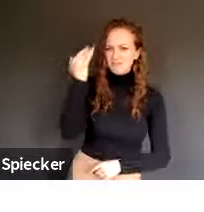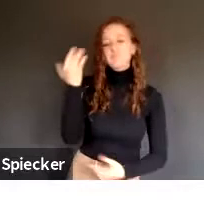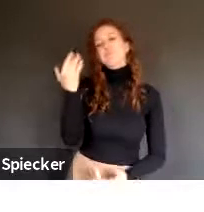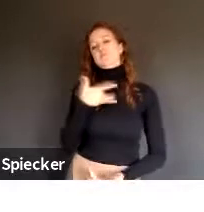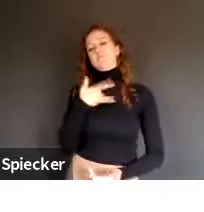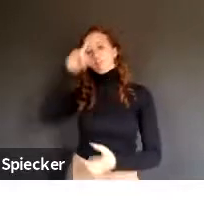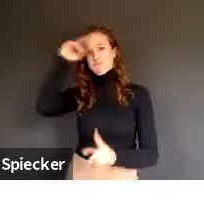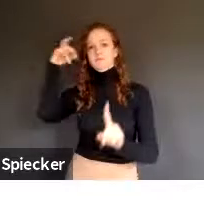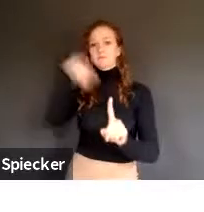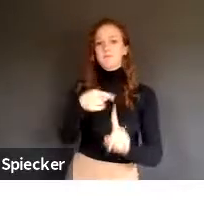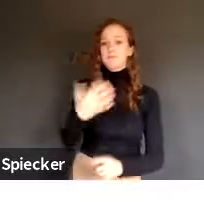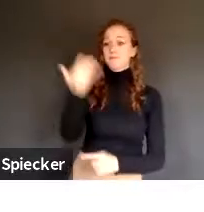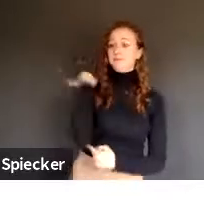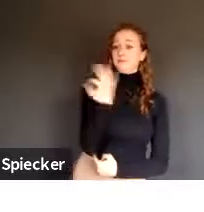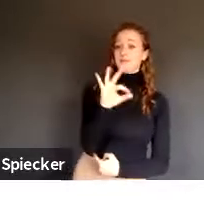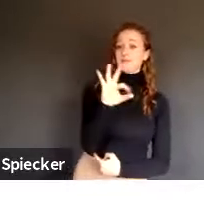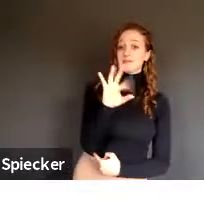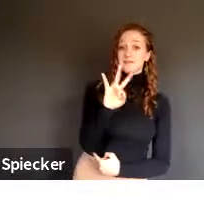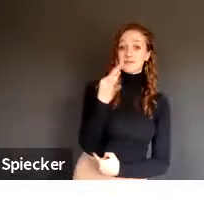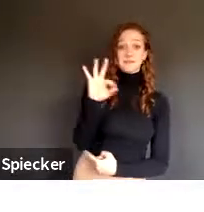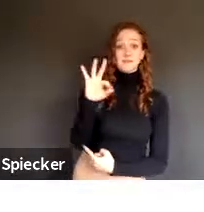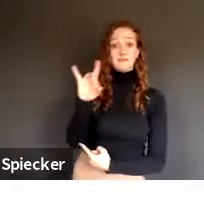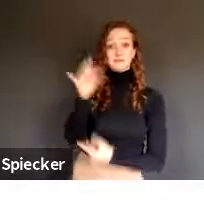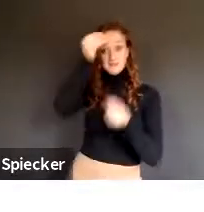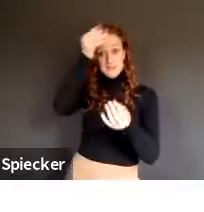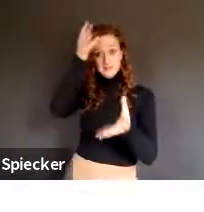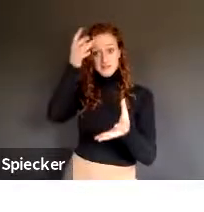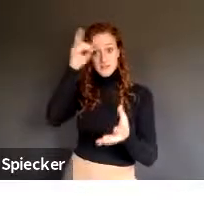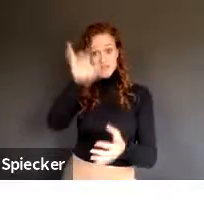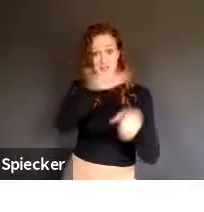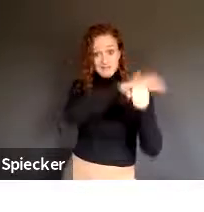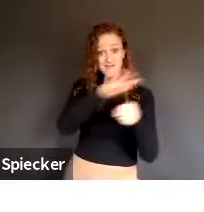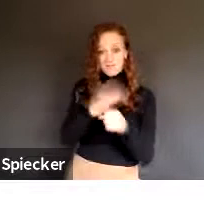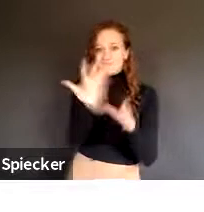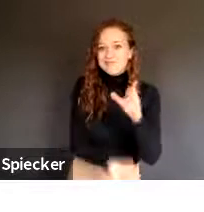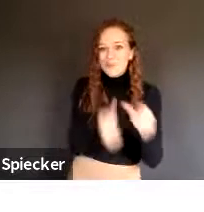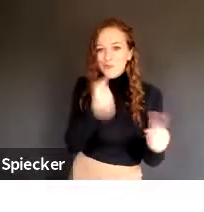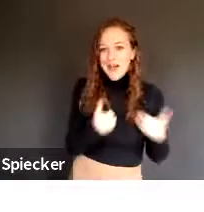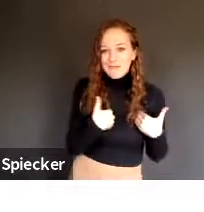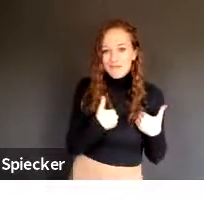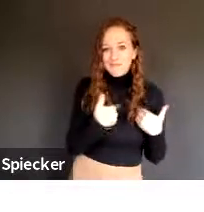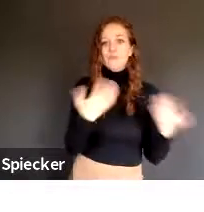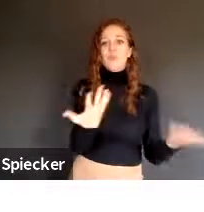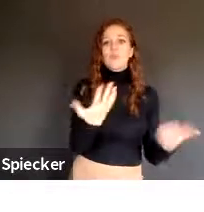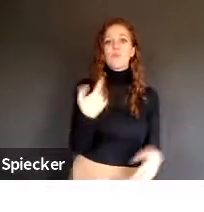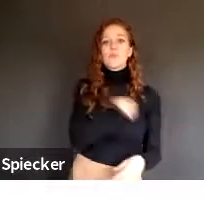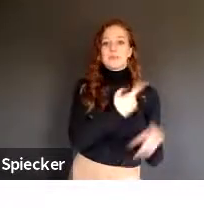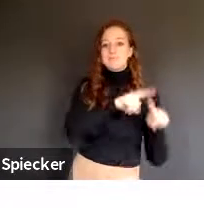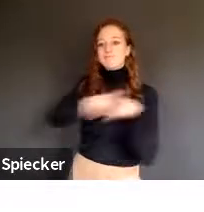and Fogarty Creek at the far north end. Why this divergent pattern? Well, this is likely explained by some missing data